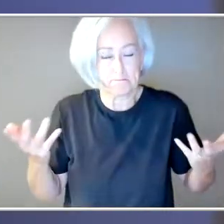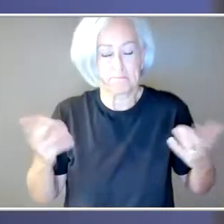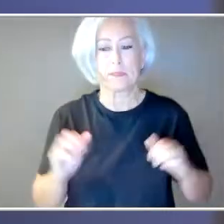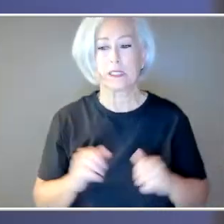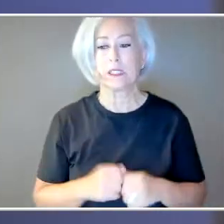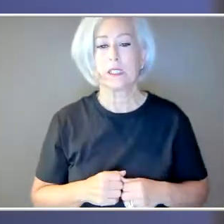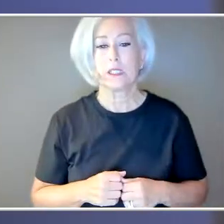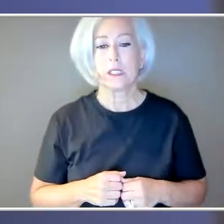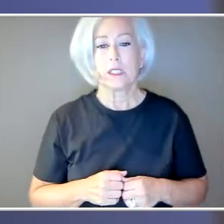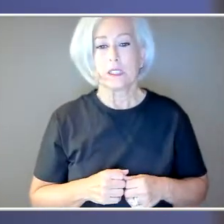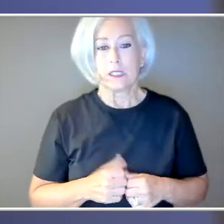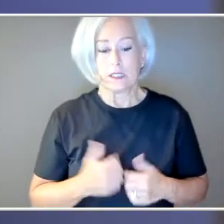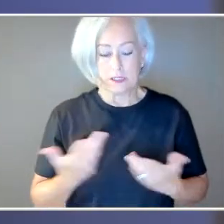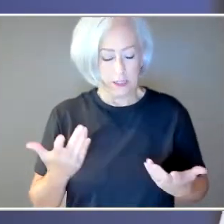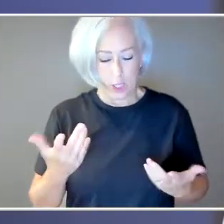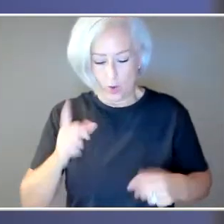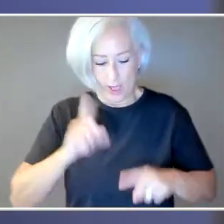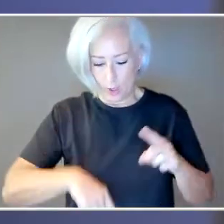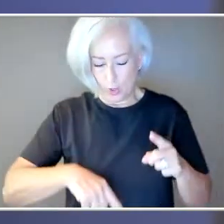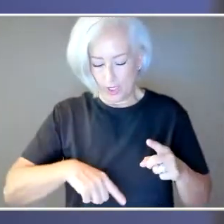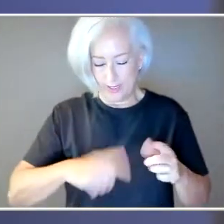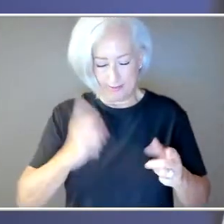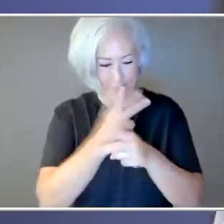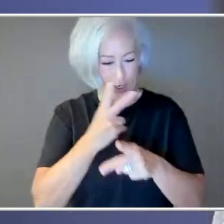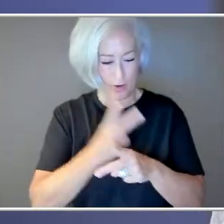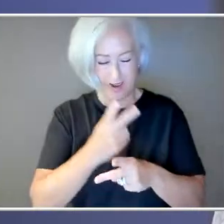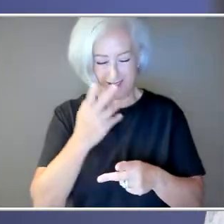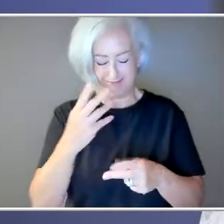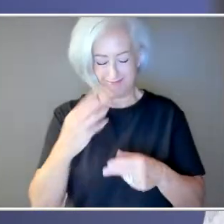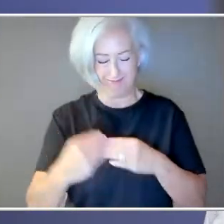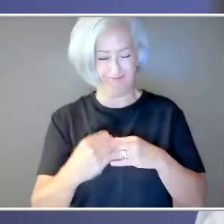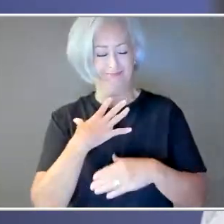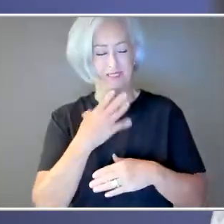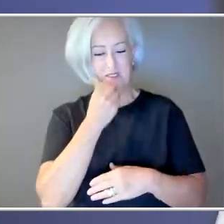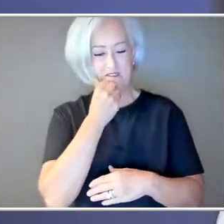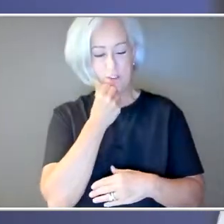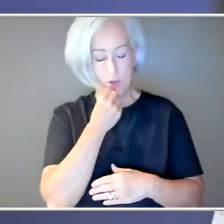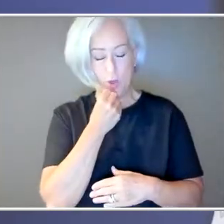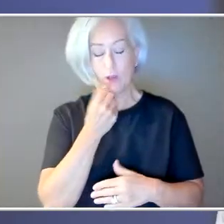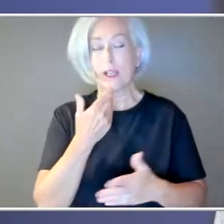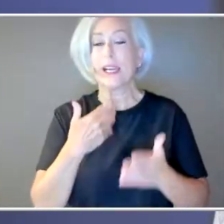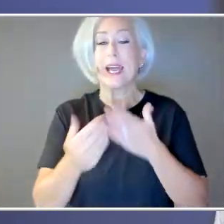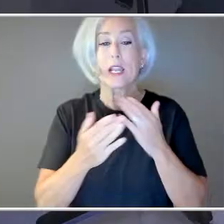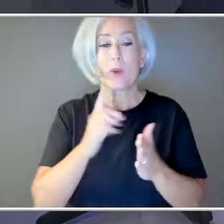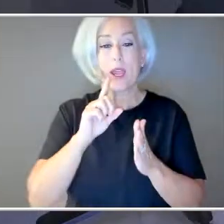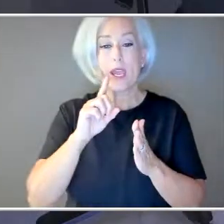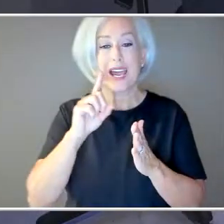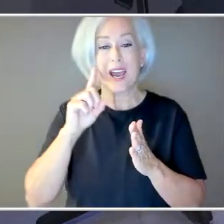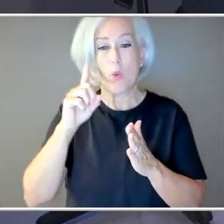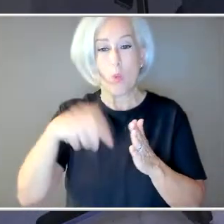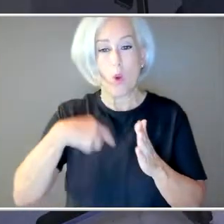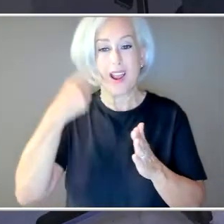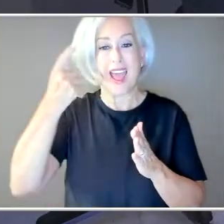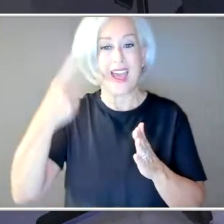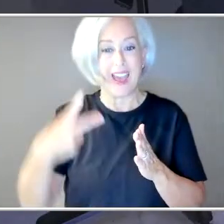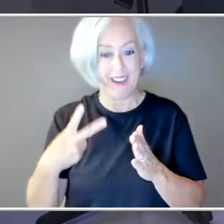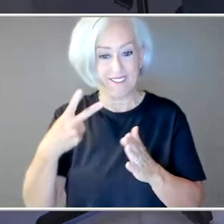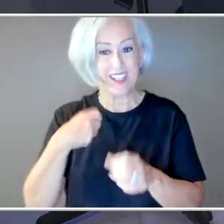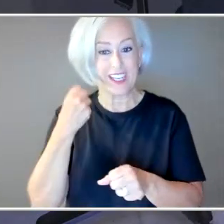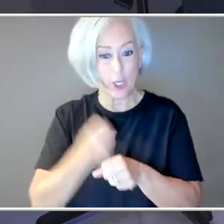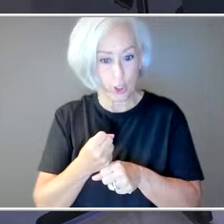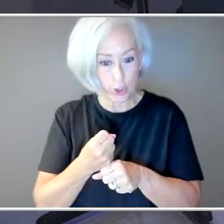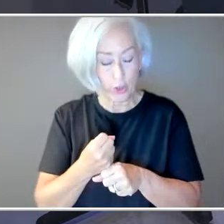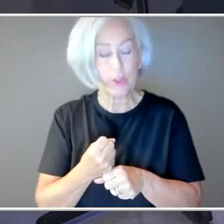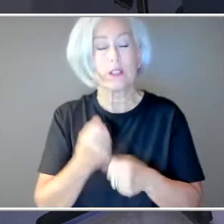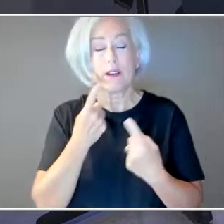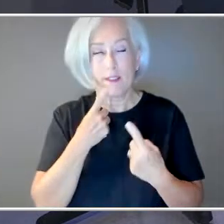I couldn't get the connection. So Yeah. it took a year and a half to get the correct diagnosis. Well, that's what I was going to ask you. It took a while to find